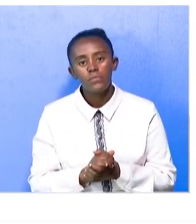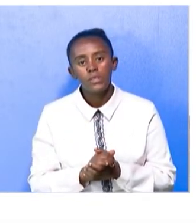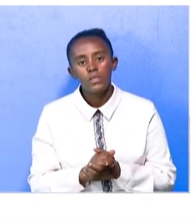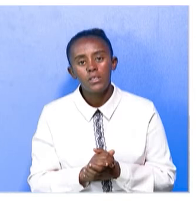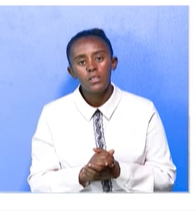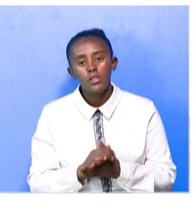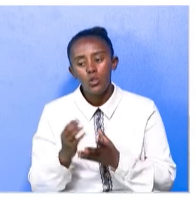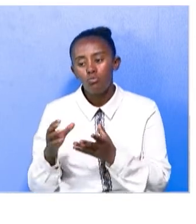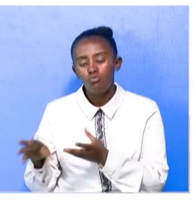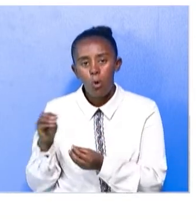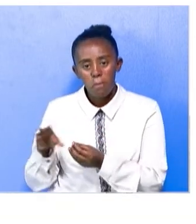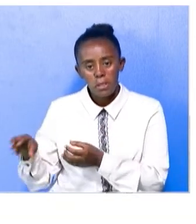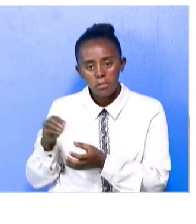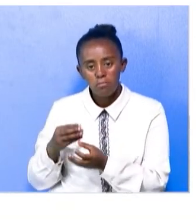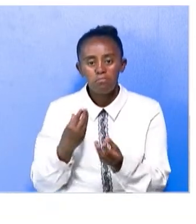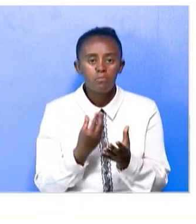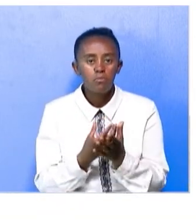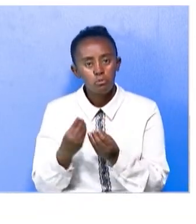shopping.